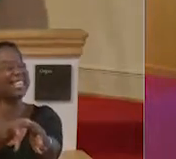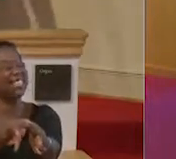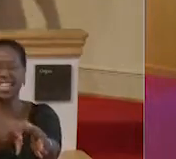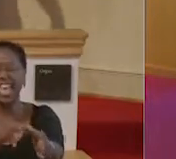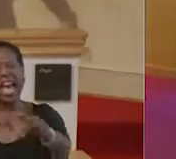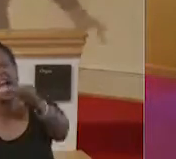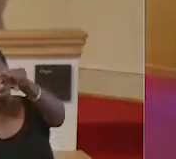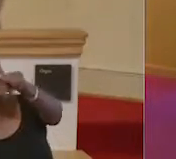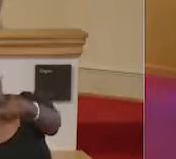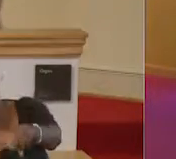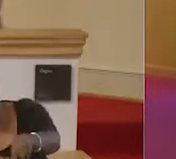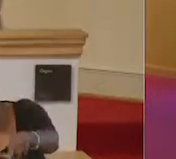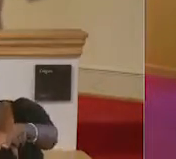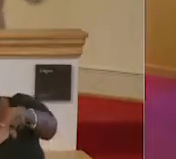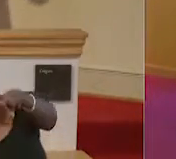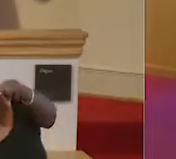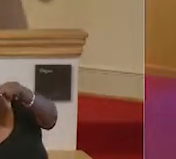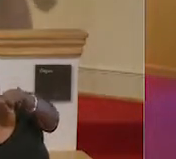we're